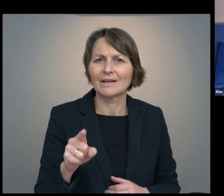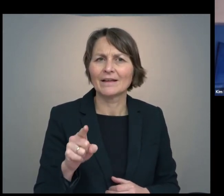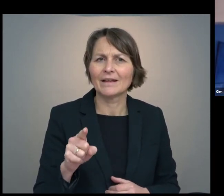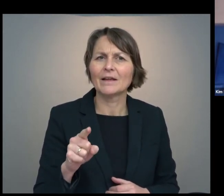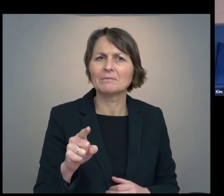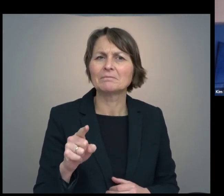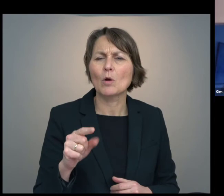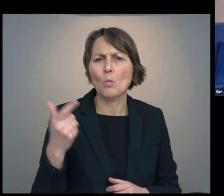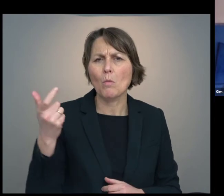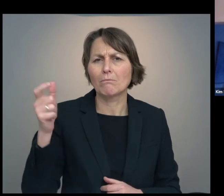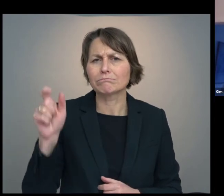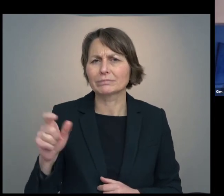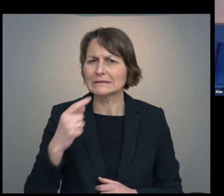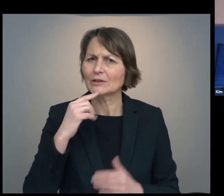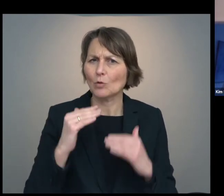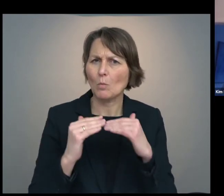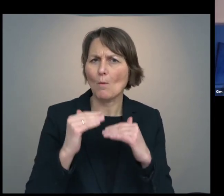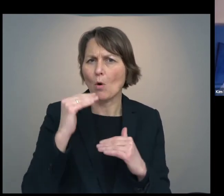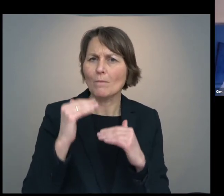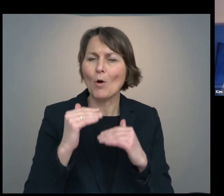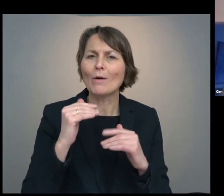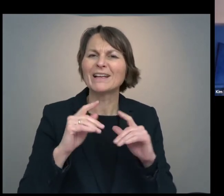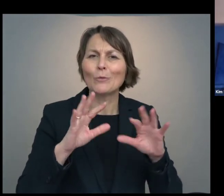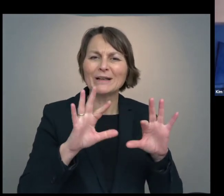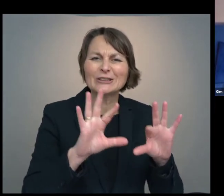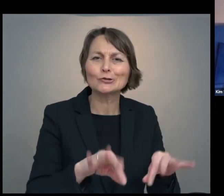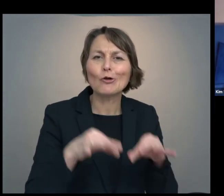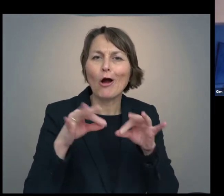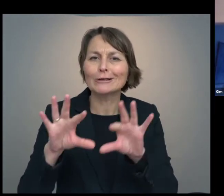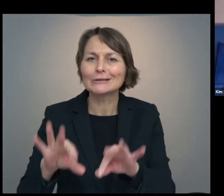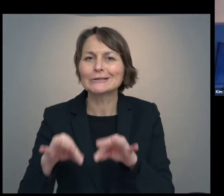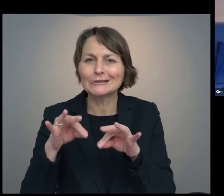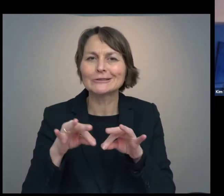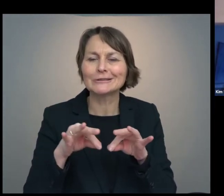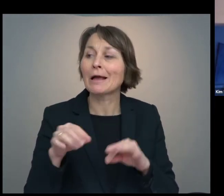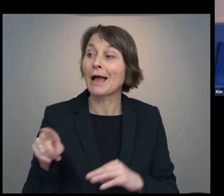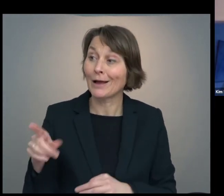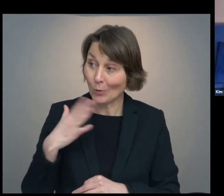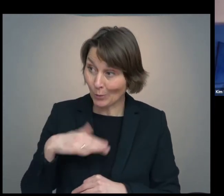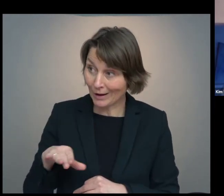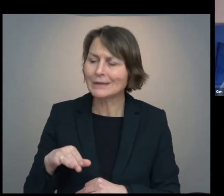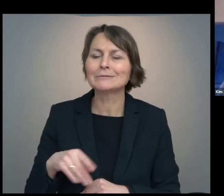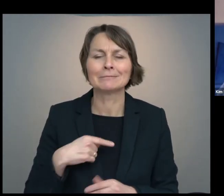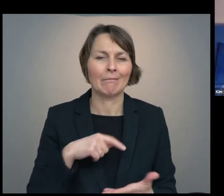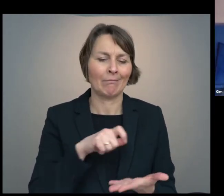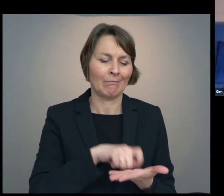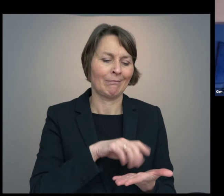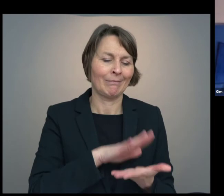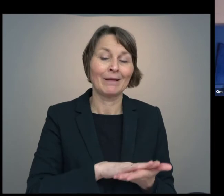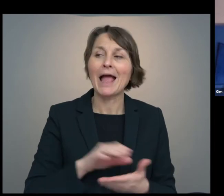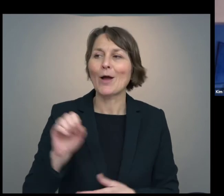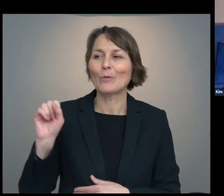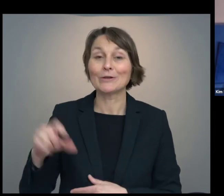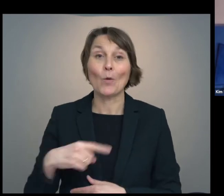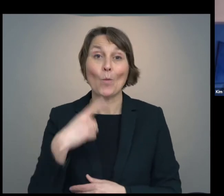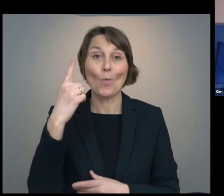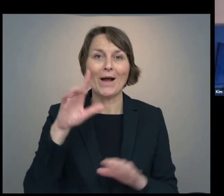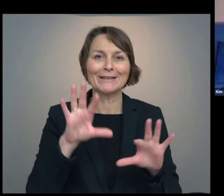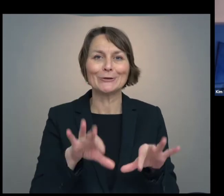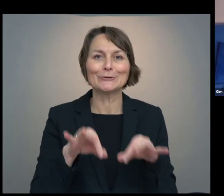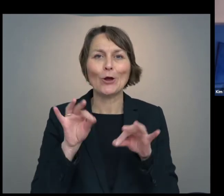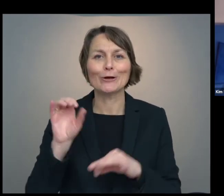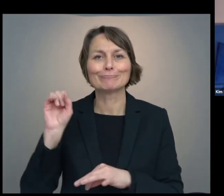I can see Ravi says that he wants more and he wants some socks. Ilham, let's make a note and make sure to send